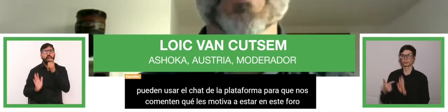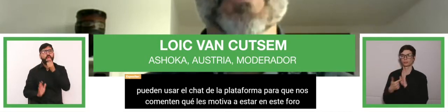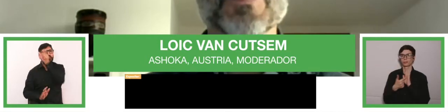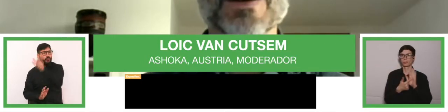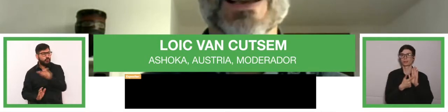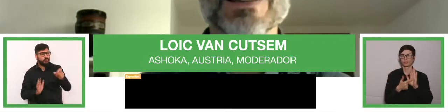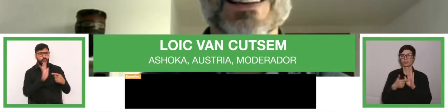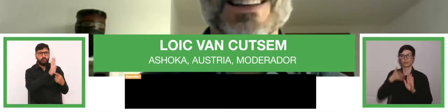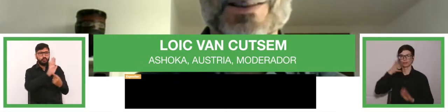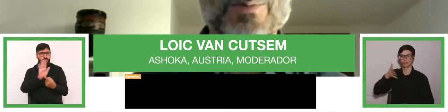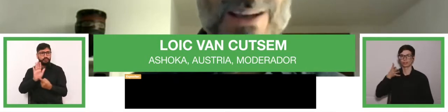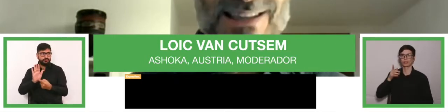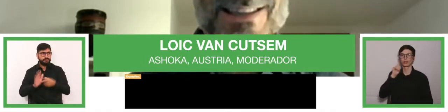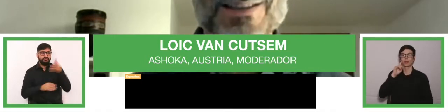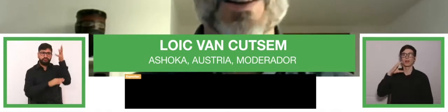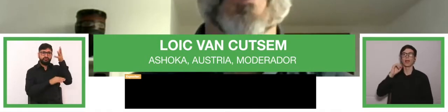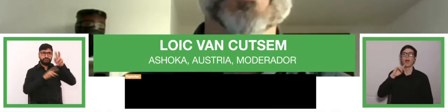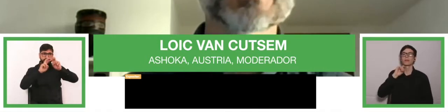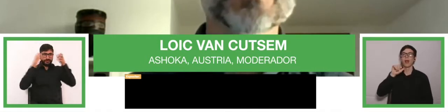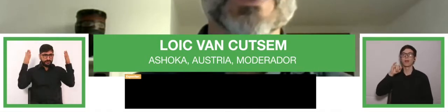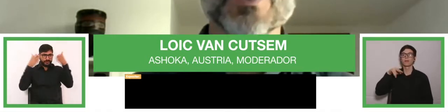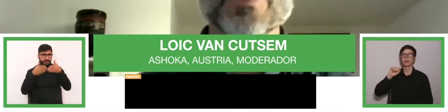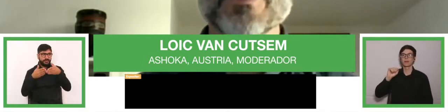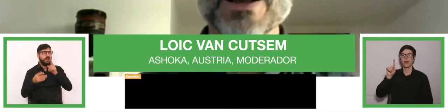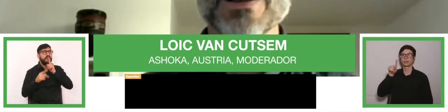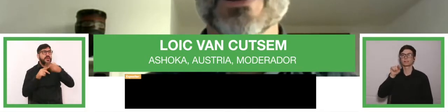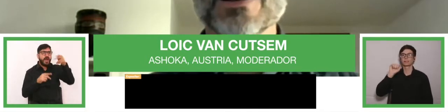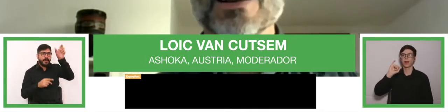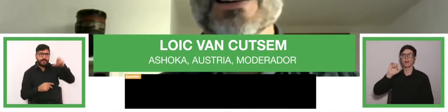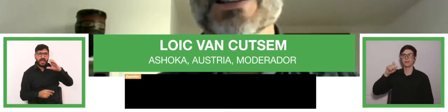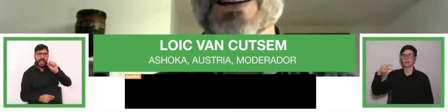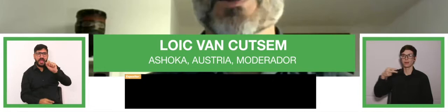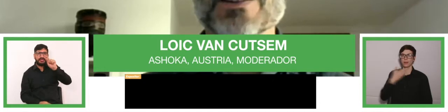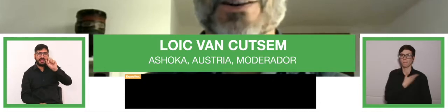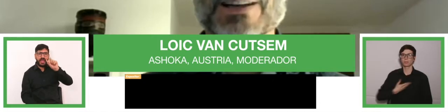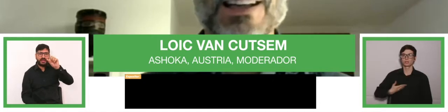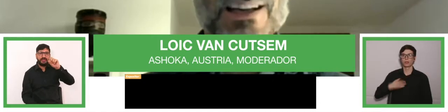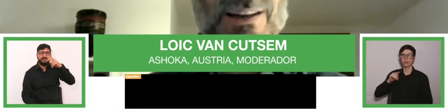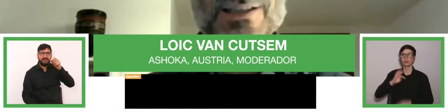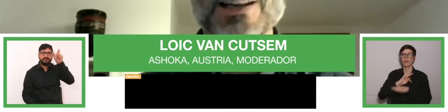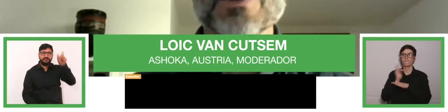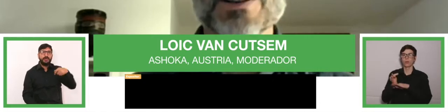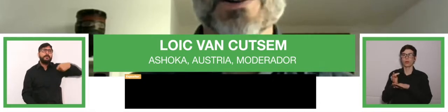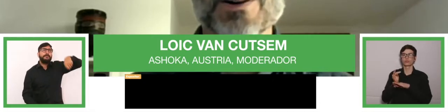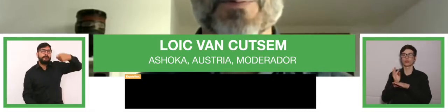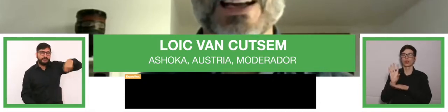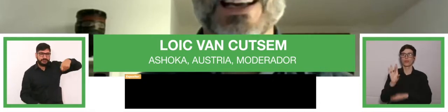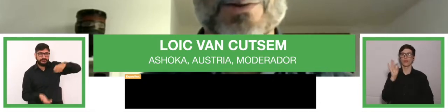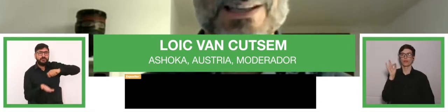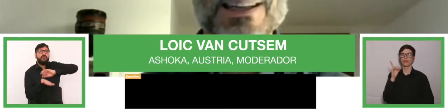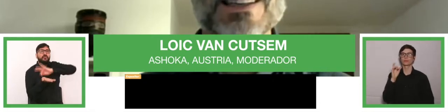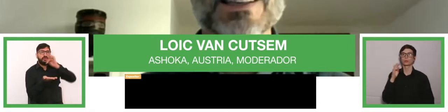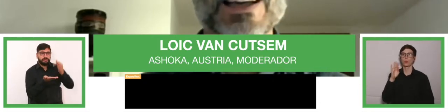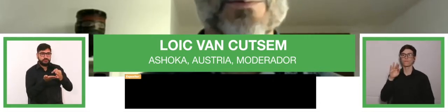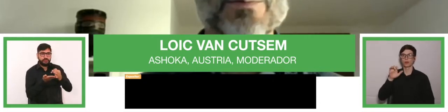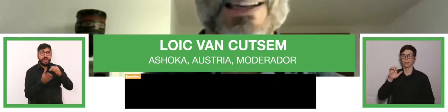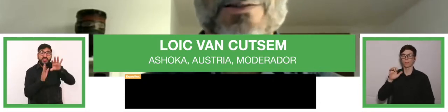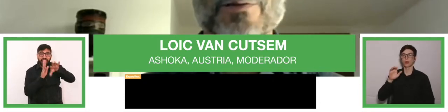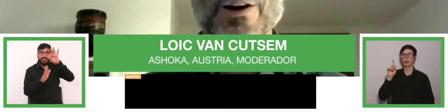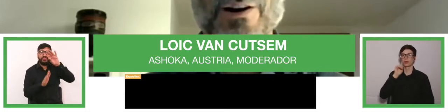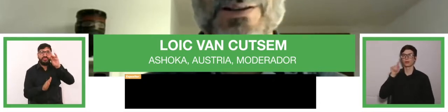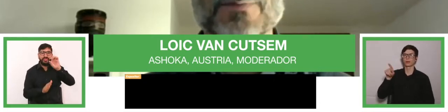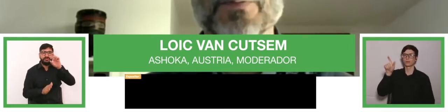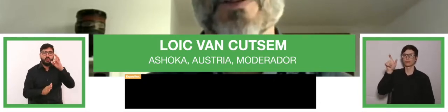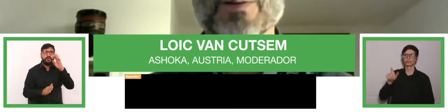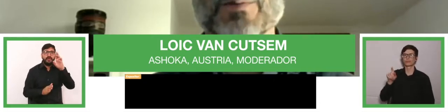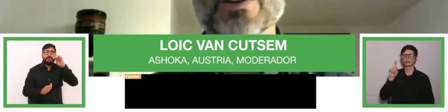Saieh. Catalina Saieh is the president of Fundación Descúbreme. She holds a degree in English literature and linguistics and a master